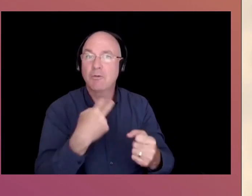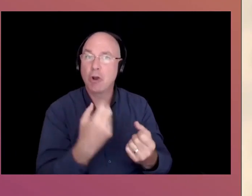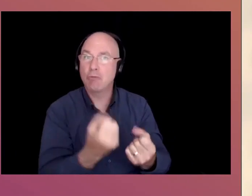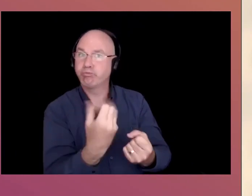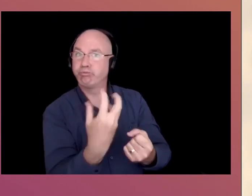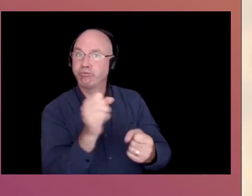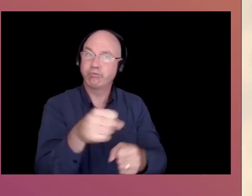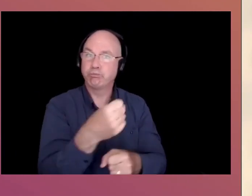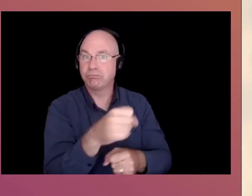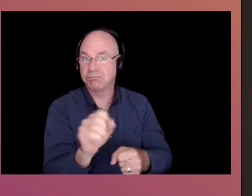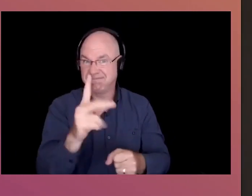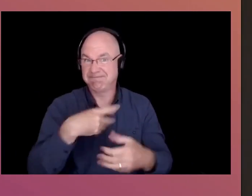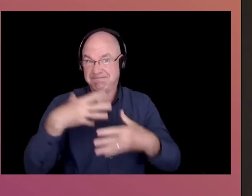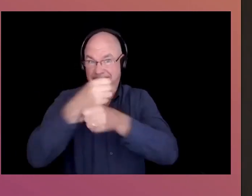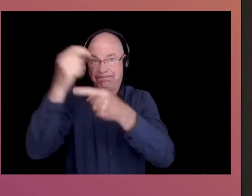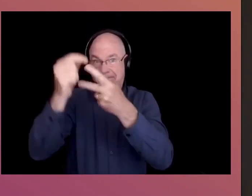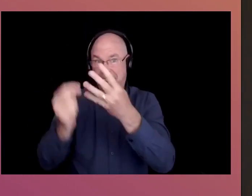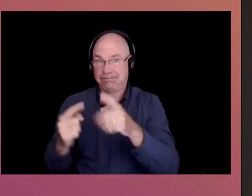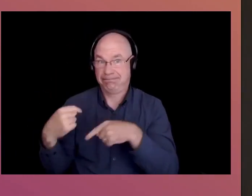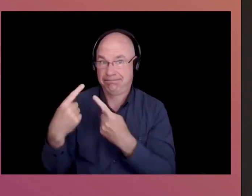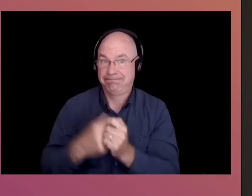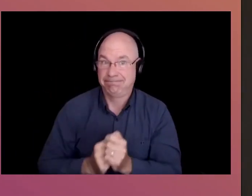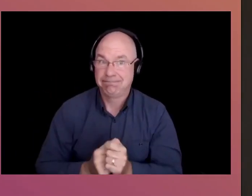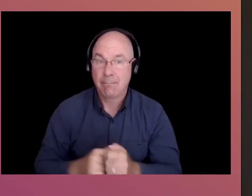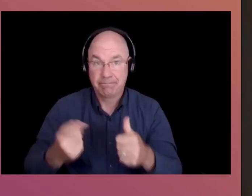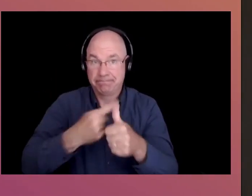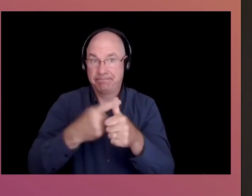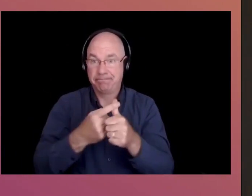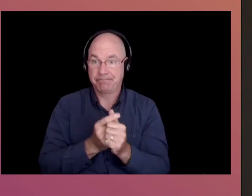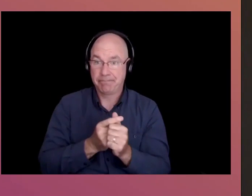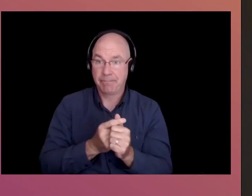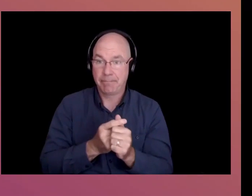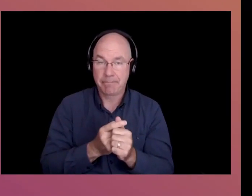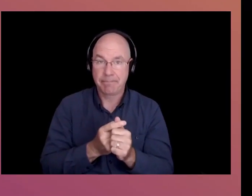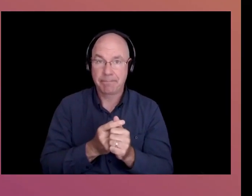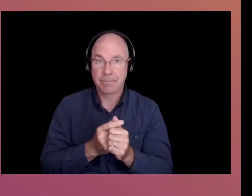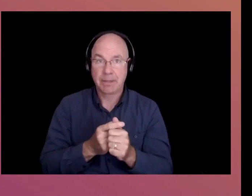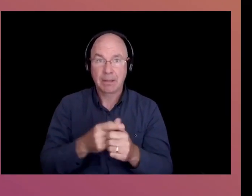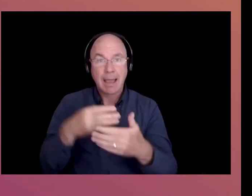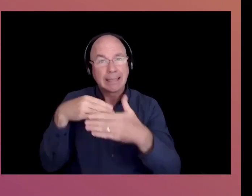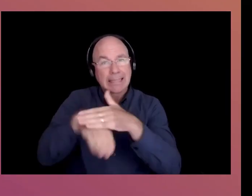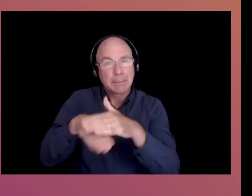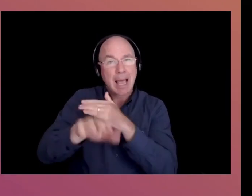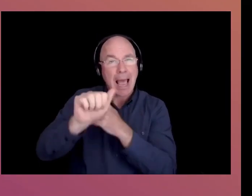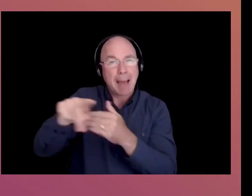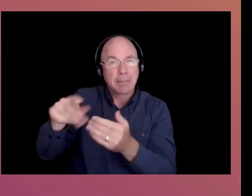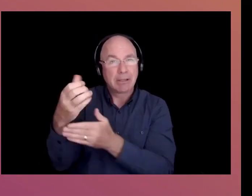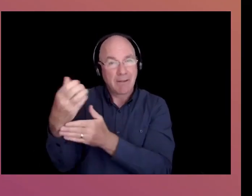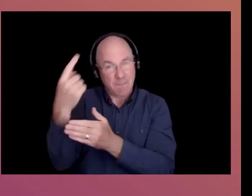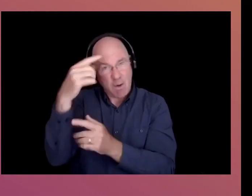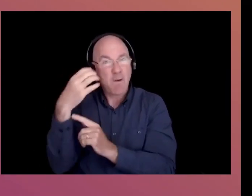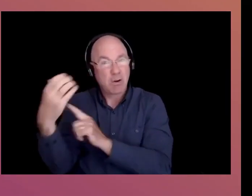me summarize the points. First, we need to increase the awareness of accessible apps for smartphones.